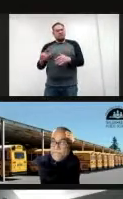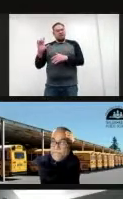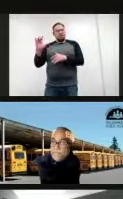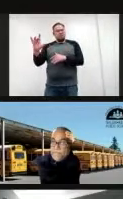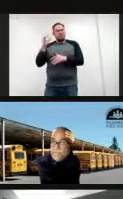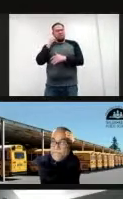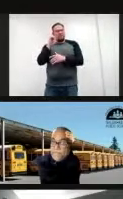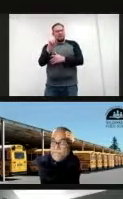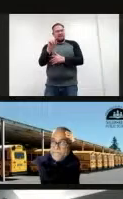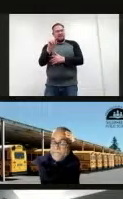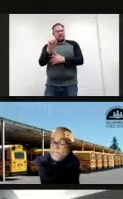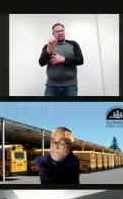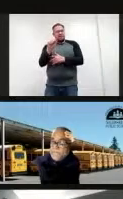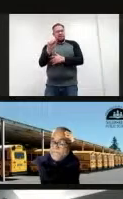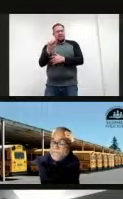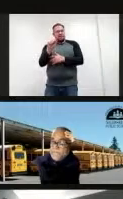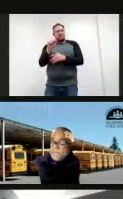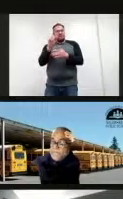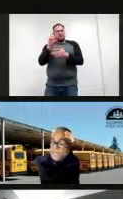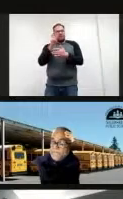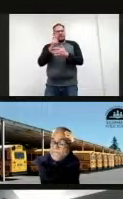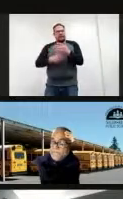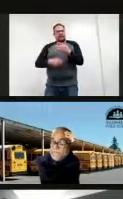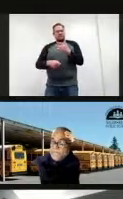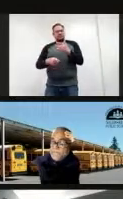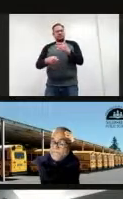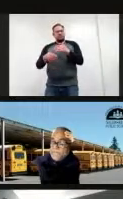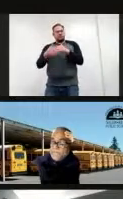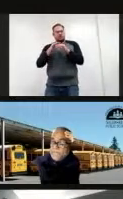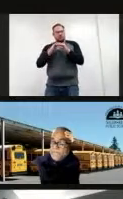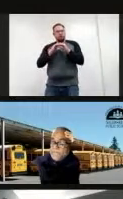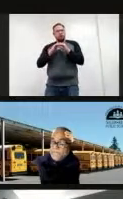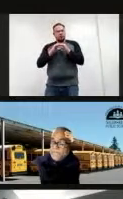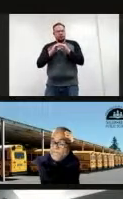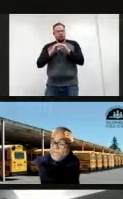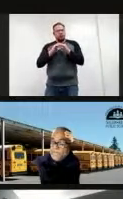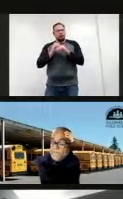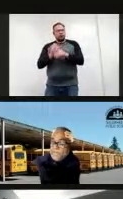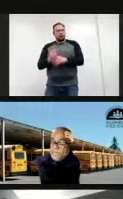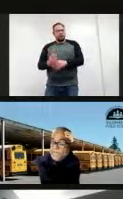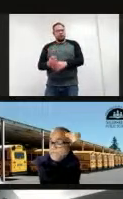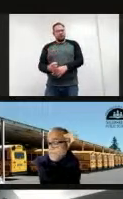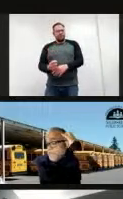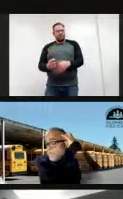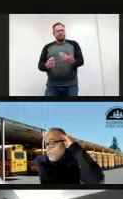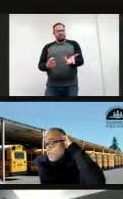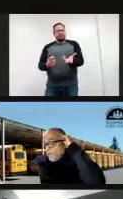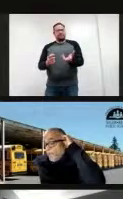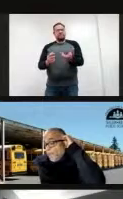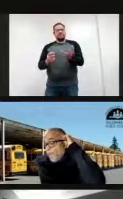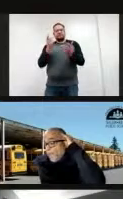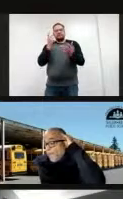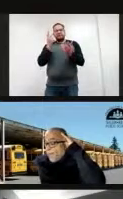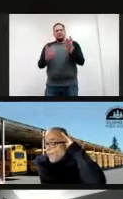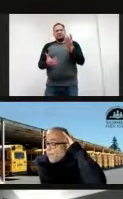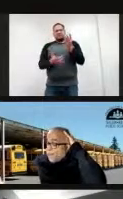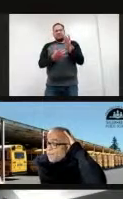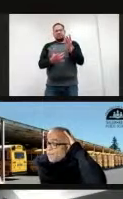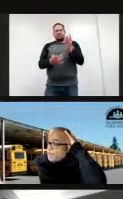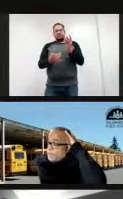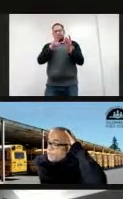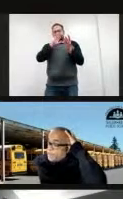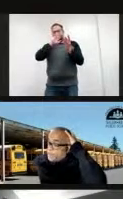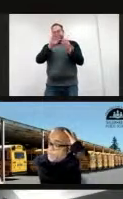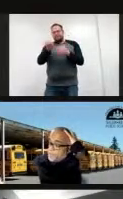TSA, toward the tax shelter annuity. And then you're seeing a couple other comp pieces, tech, and in that column, other